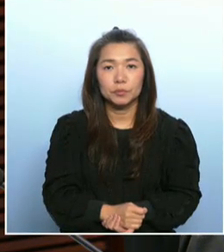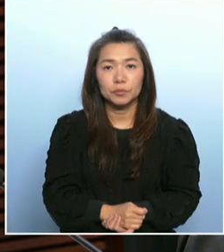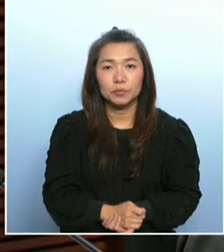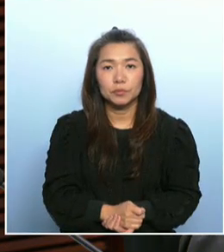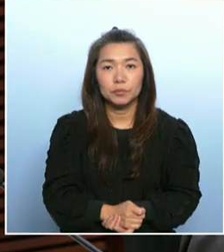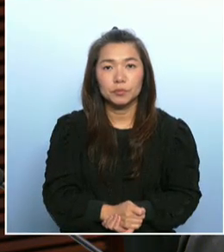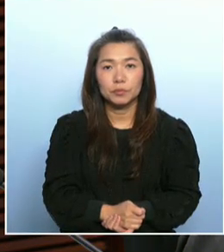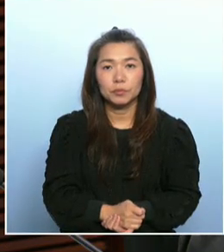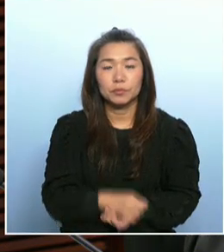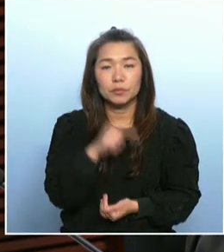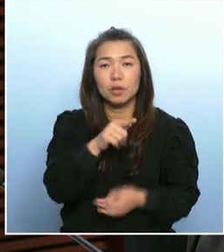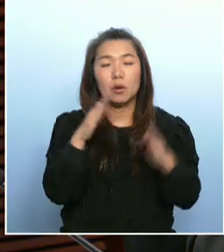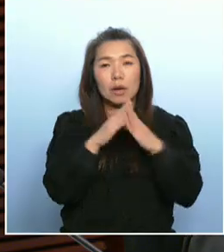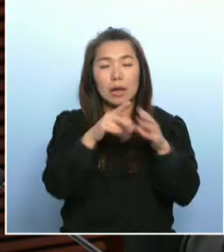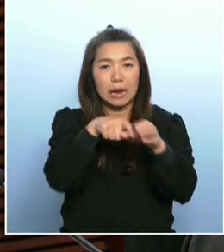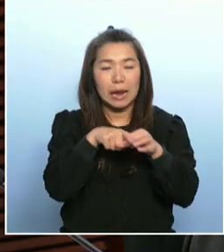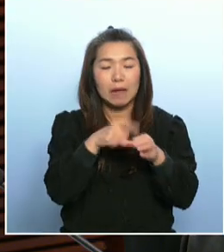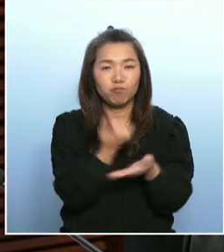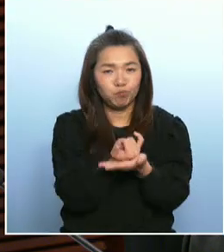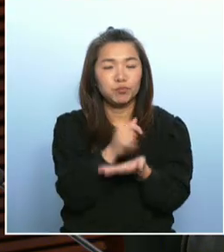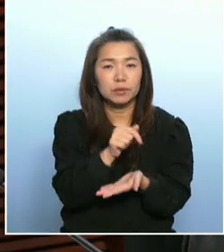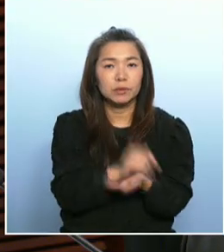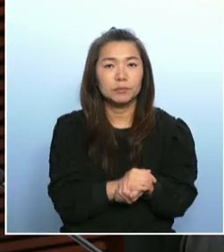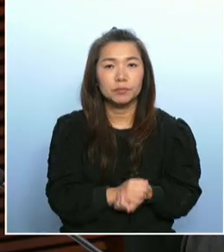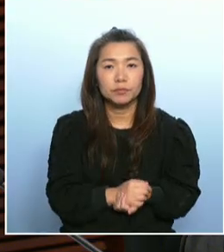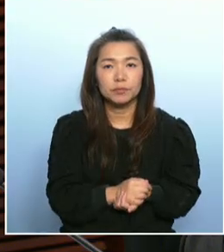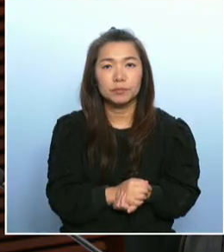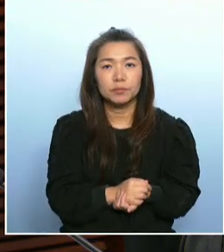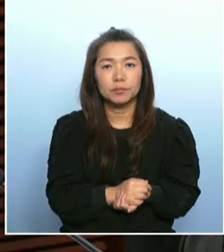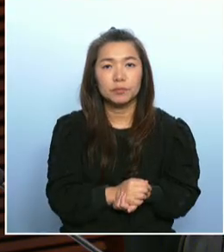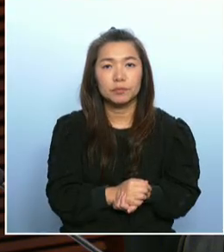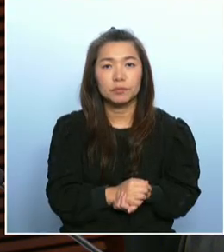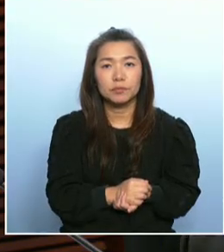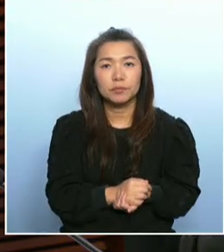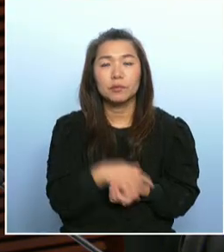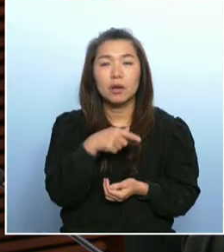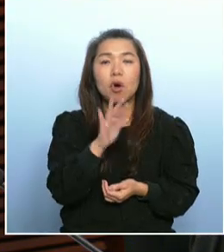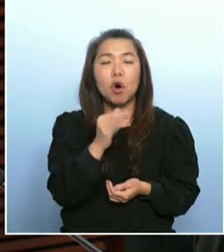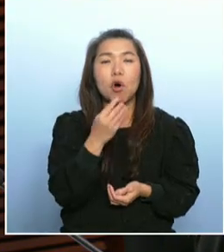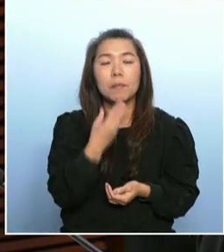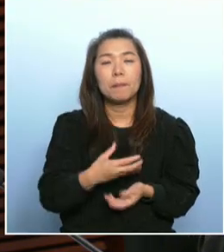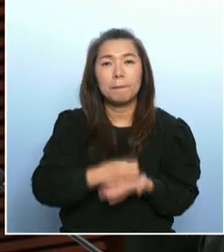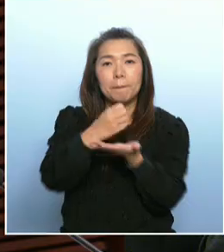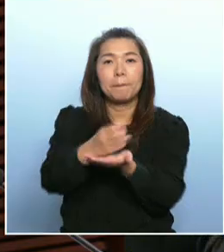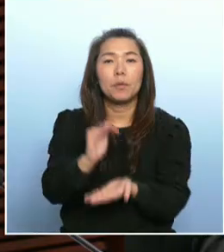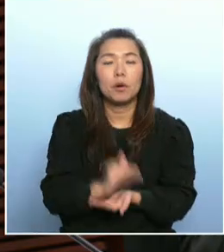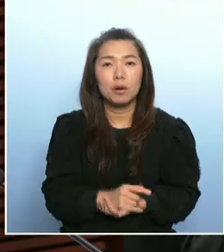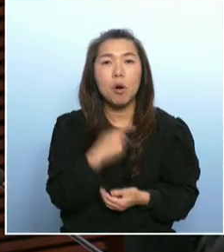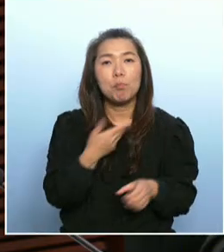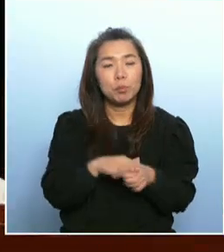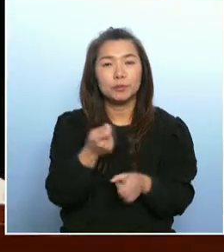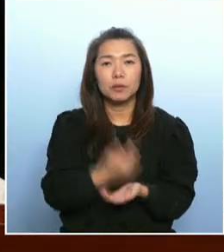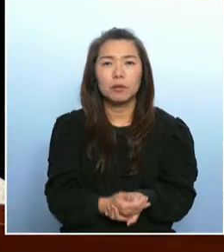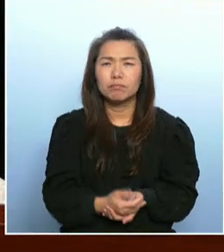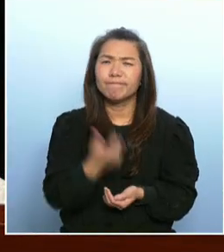special subsidy scheme for the purchase of medical consumables. It is subject to an income assessment. Thank